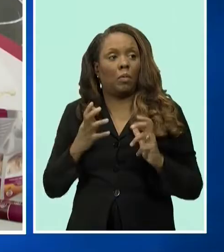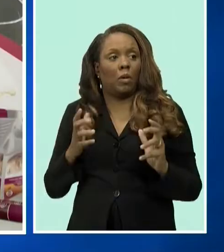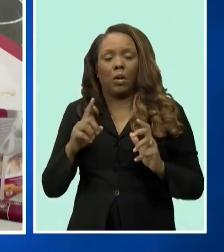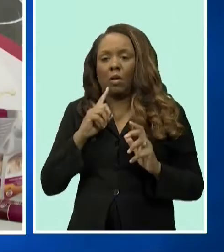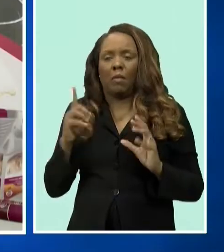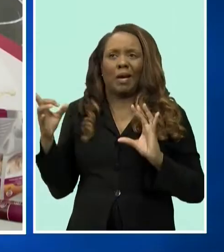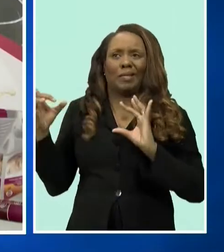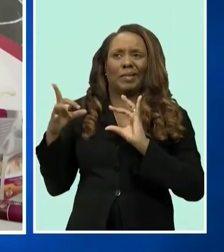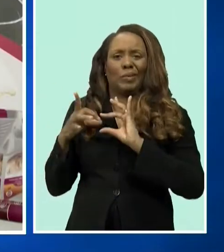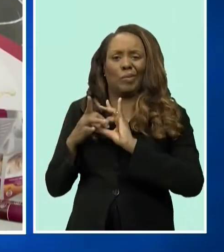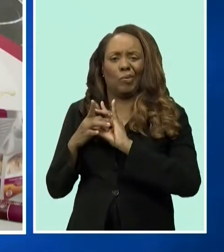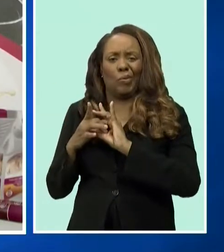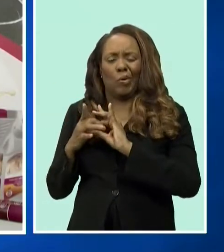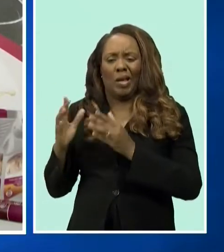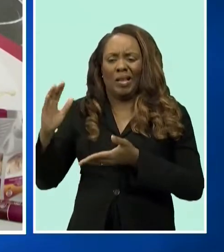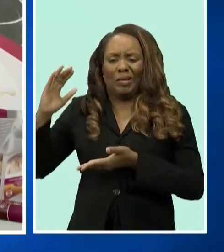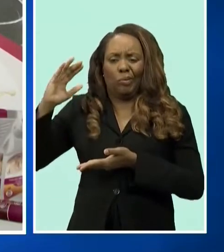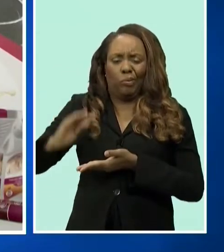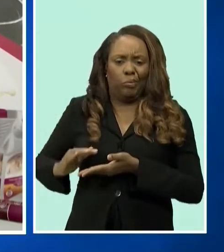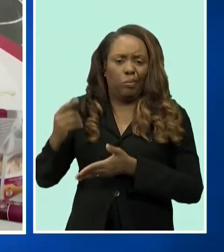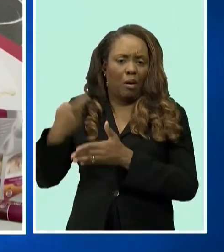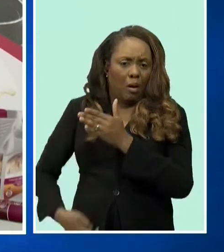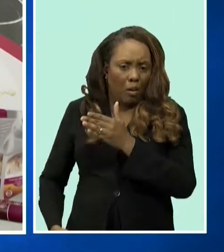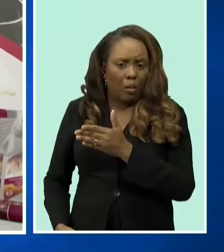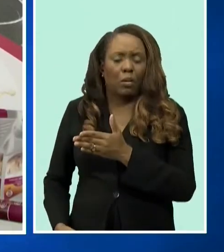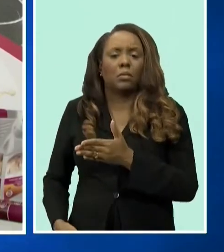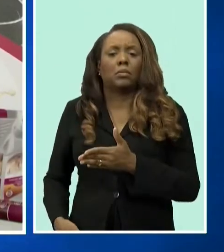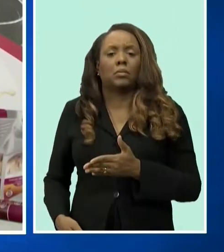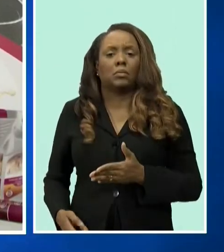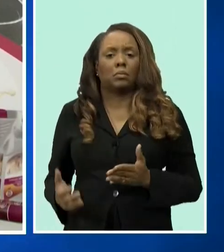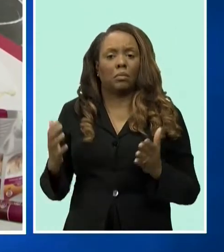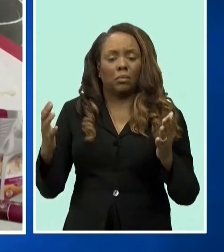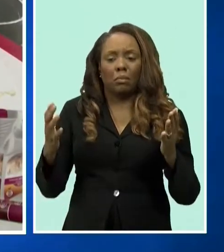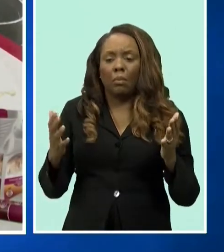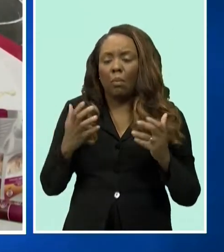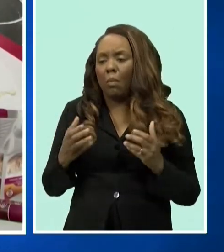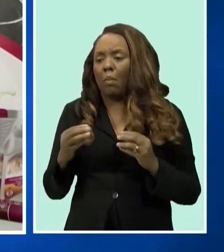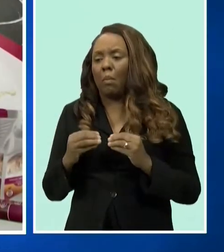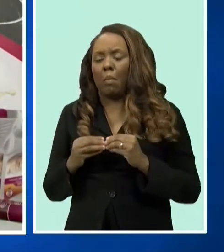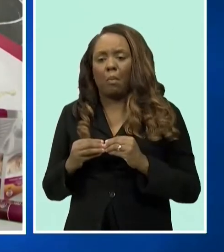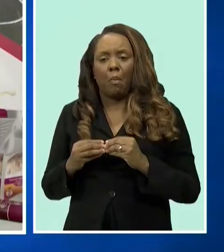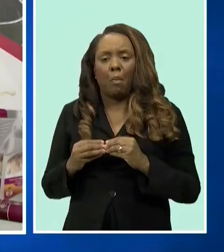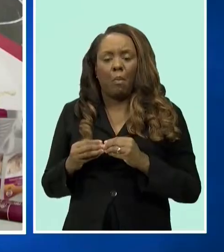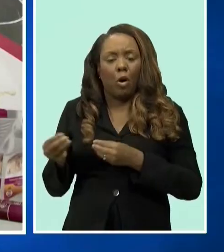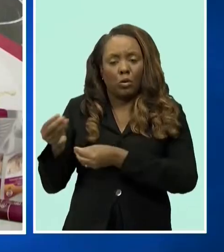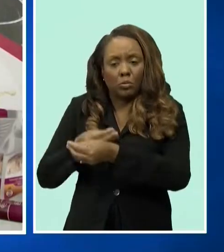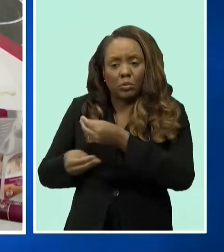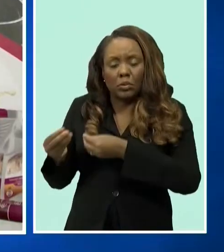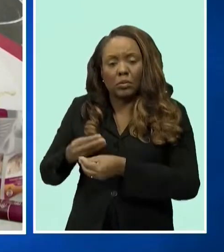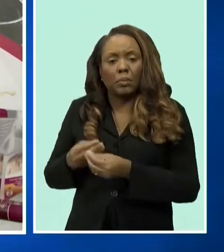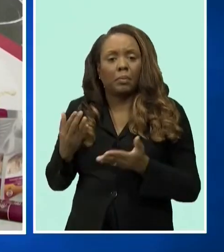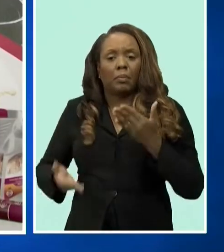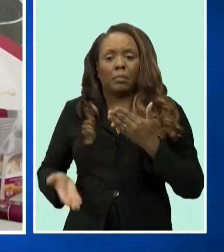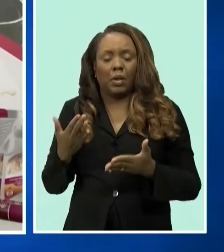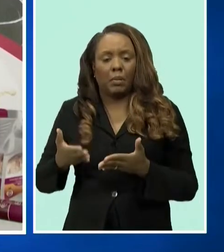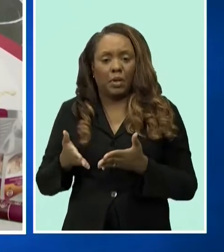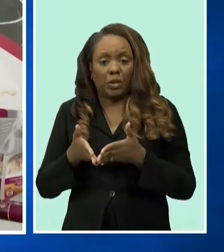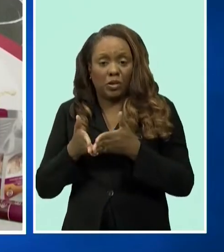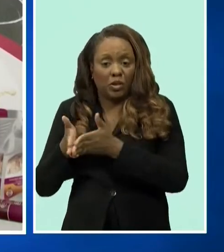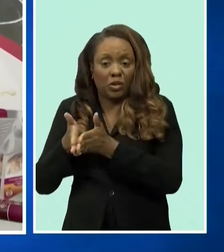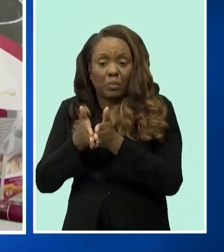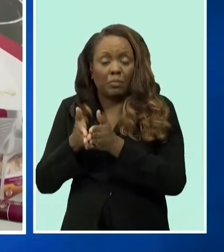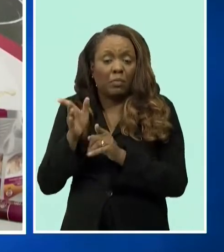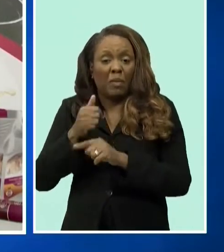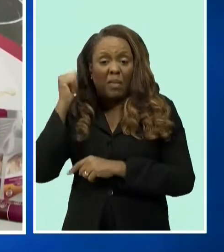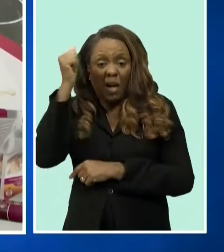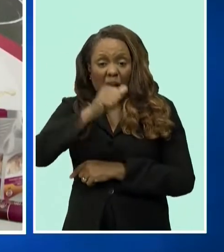between Africa and the Caribbean, hence the introduction of possible straight liners, shipping liners coming directly from